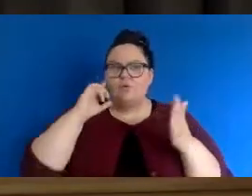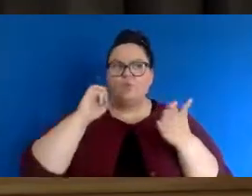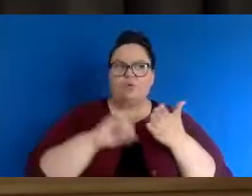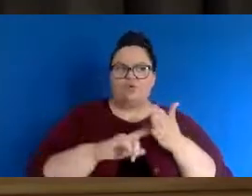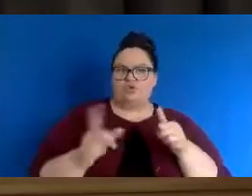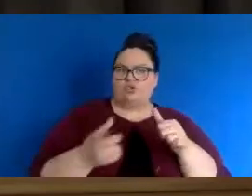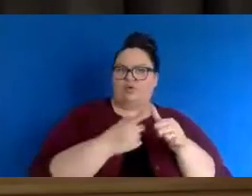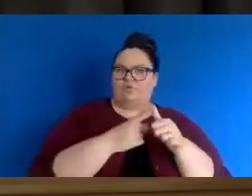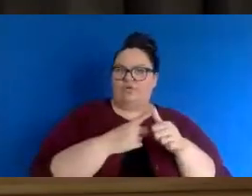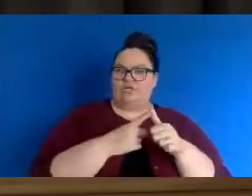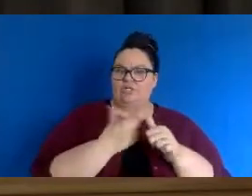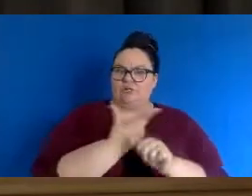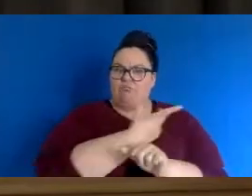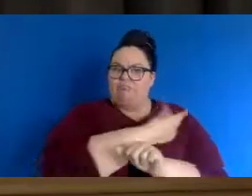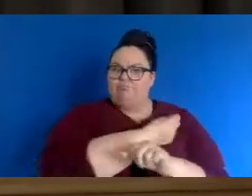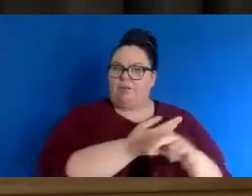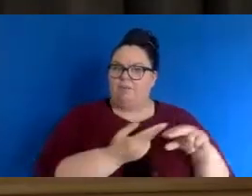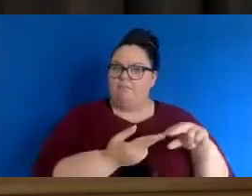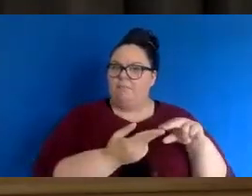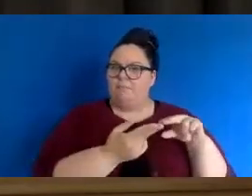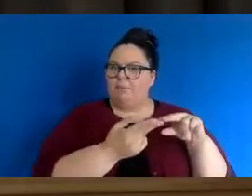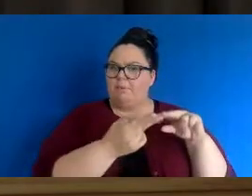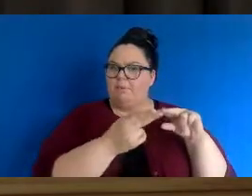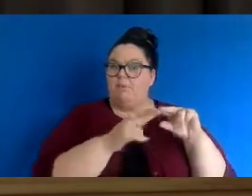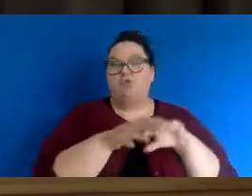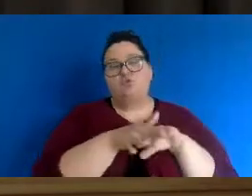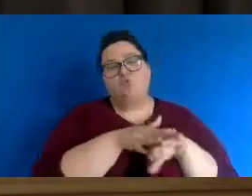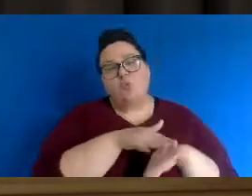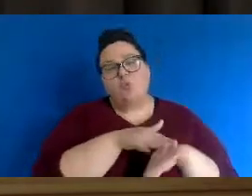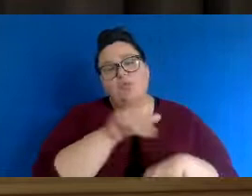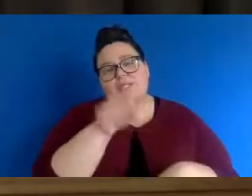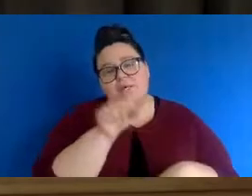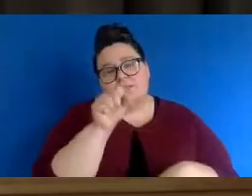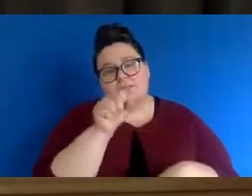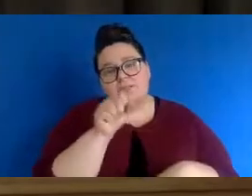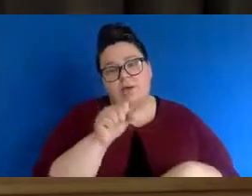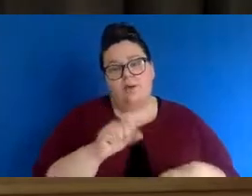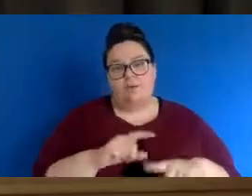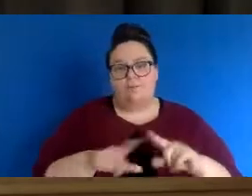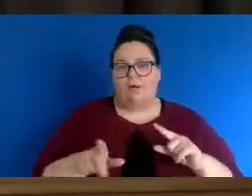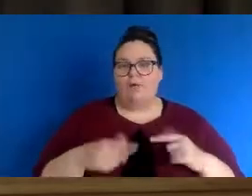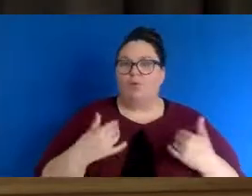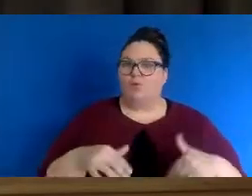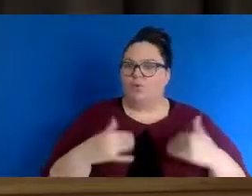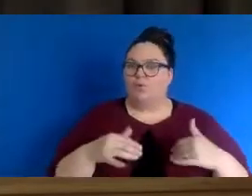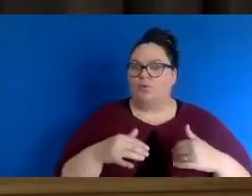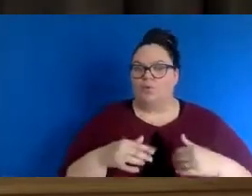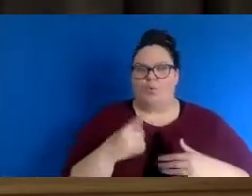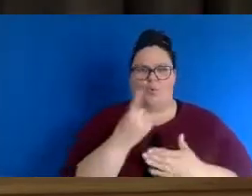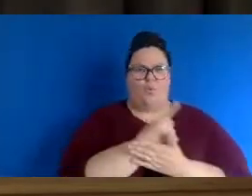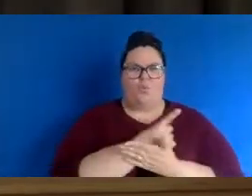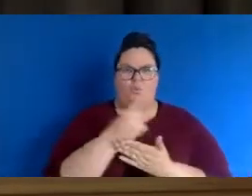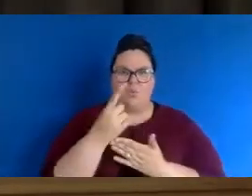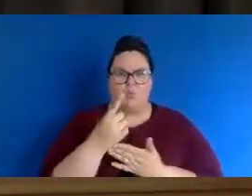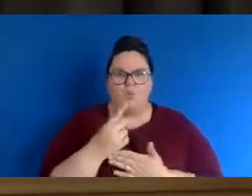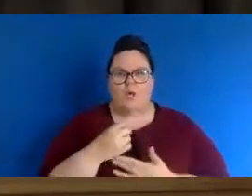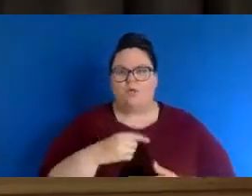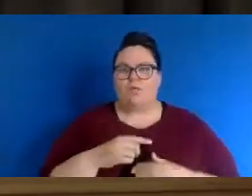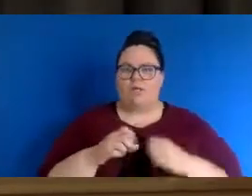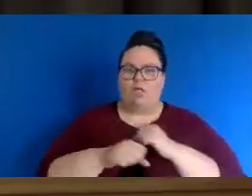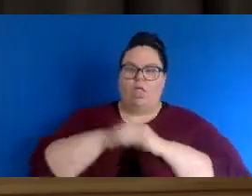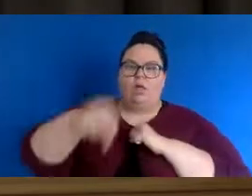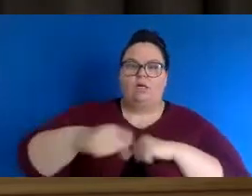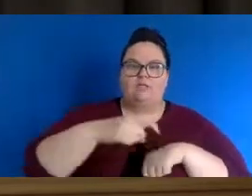dose numbers increase, albeit slow, but you remember that it was a bit painful for that one full week that we had to take extra